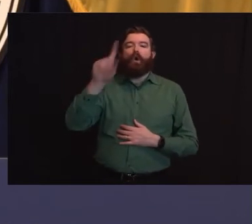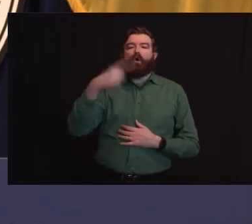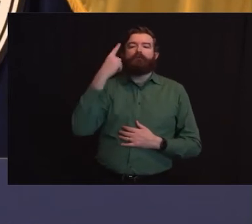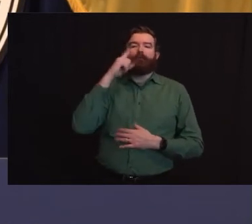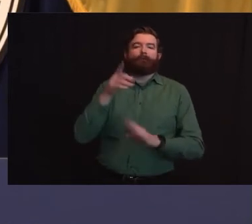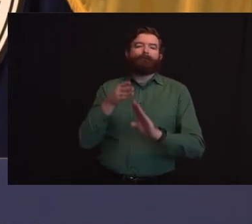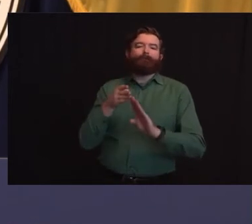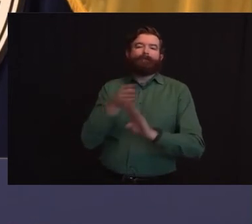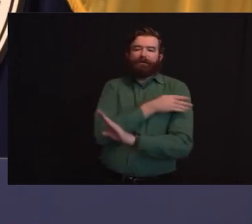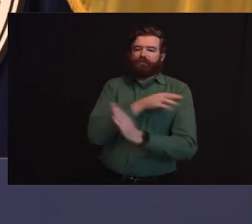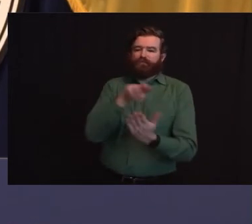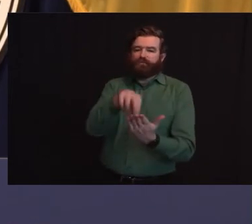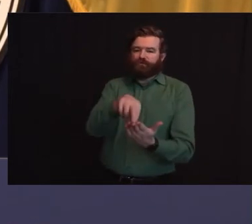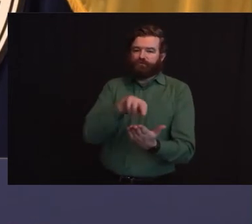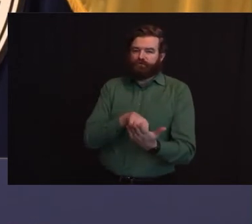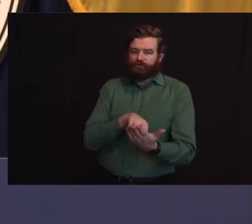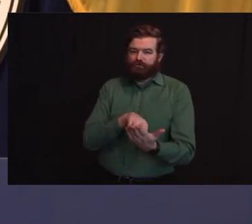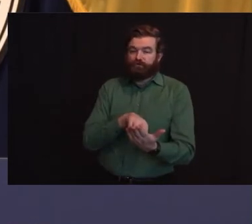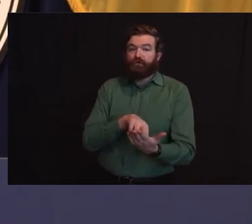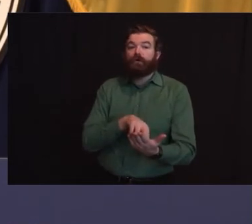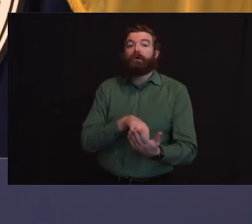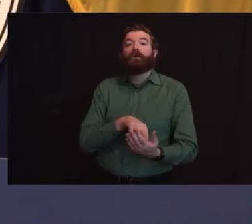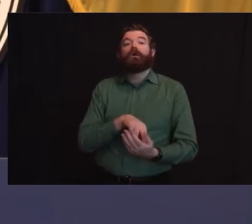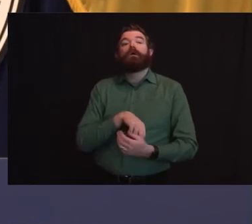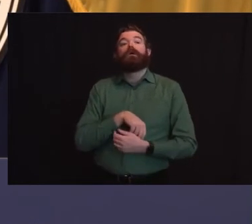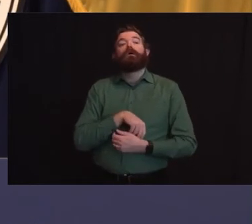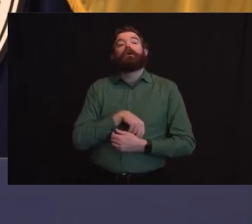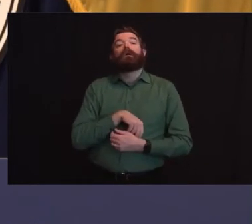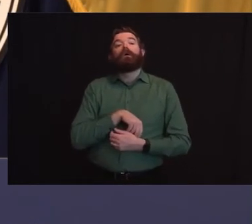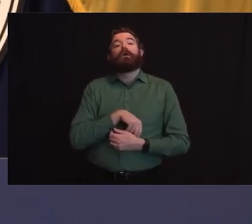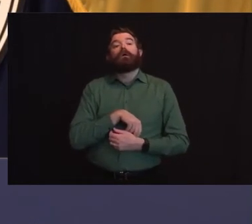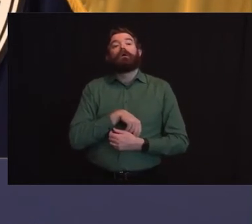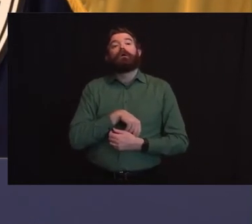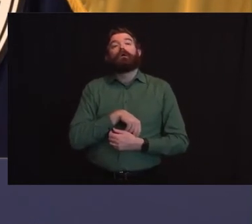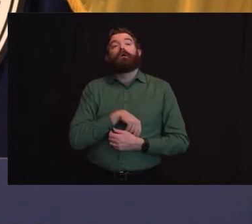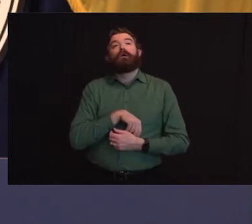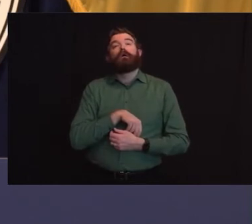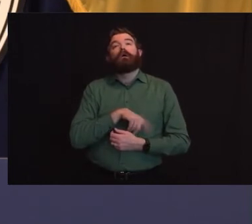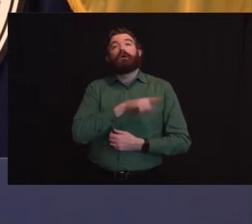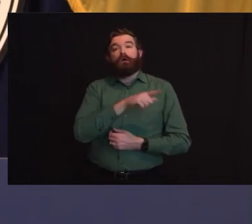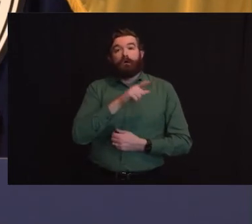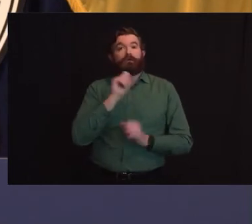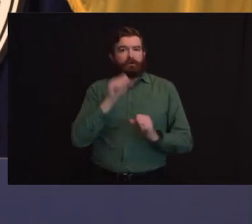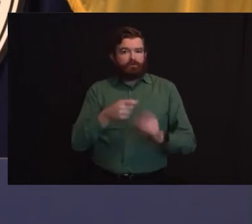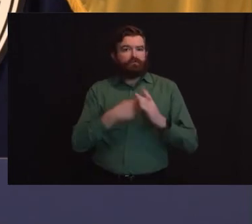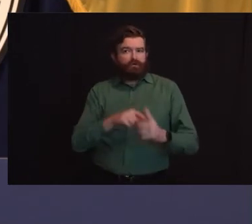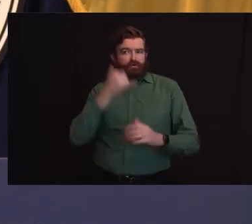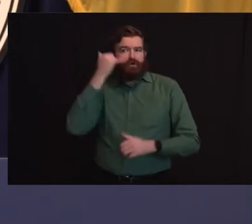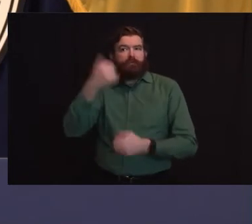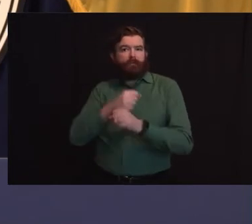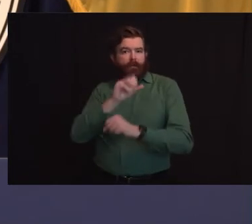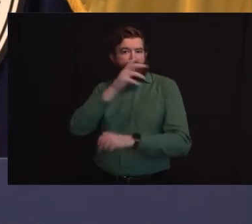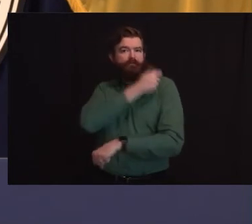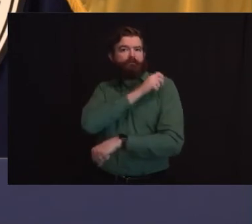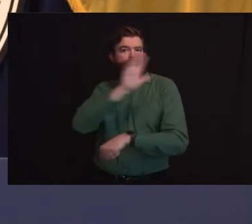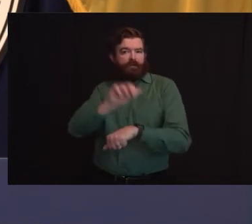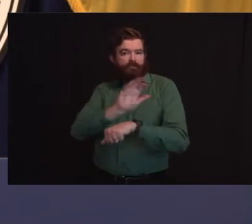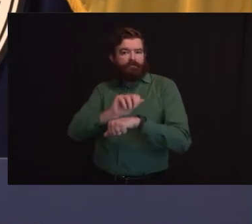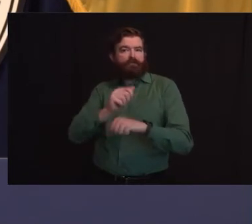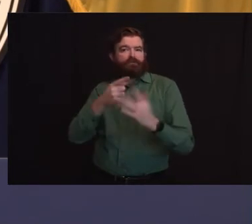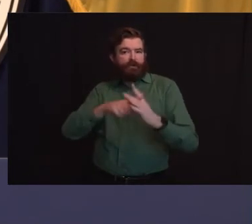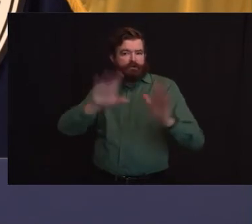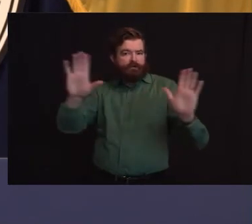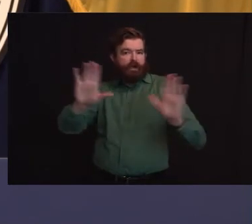second, but we'll come back to you on that as well. But importantly, again, this is for everybody. I wanted to say this earlier, so your